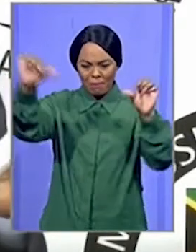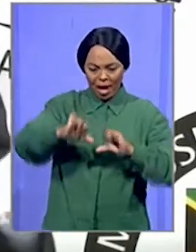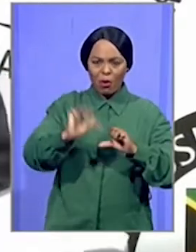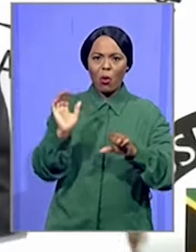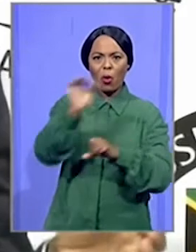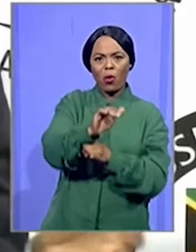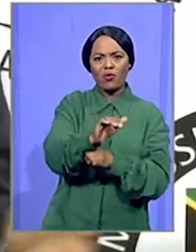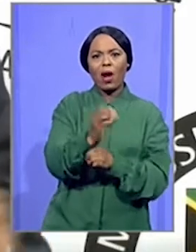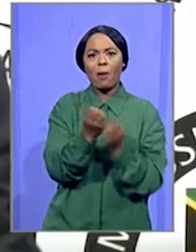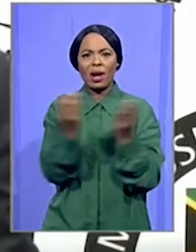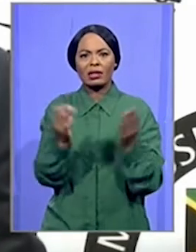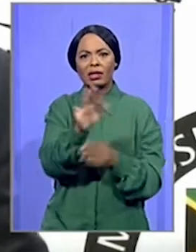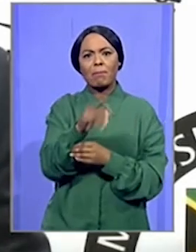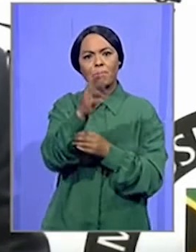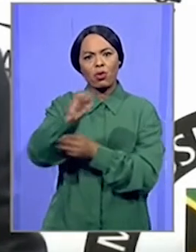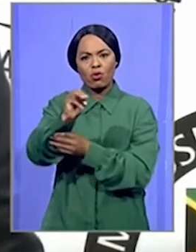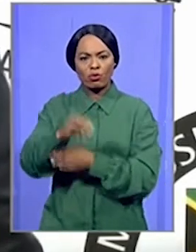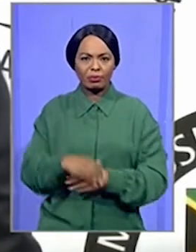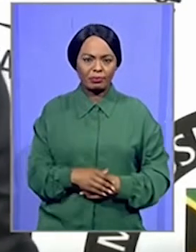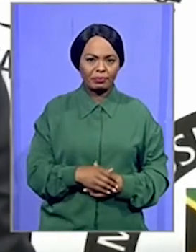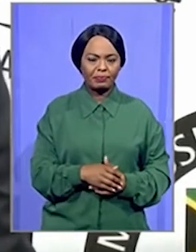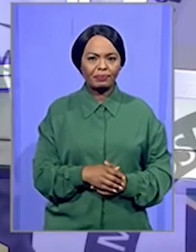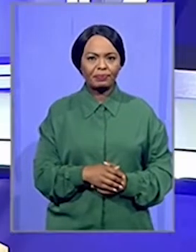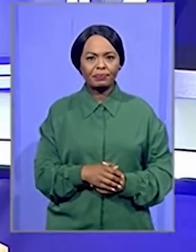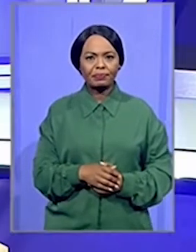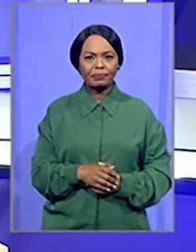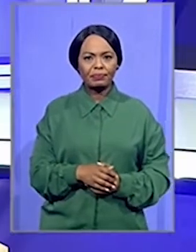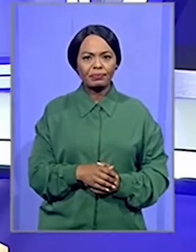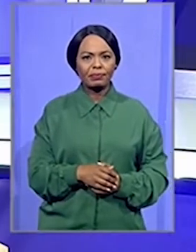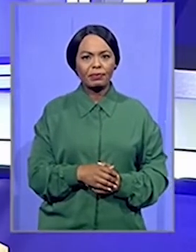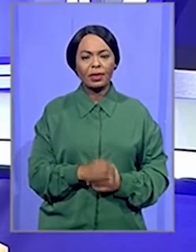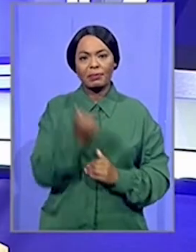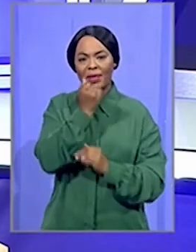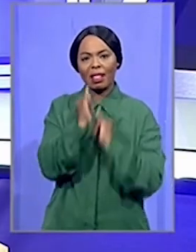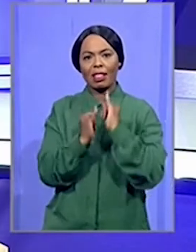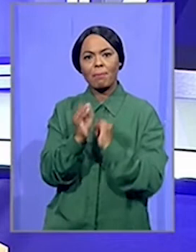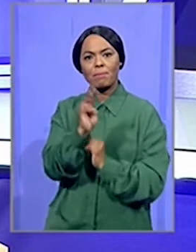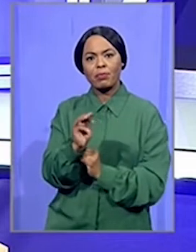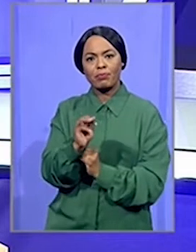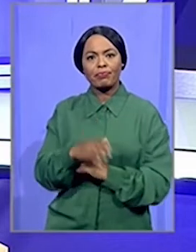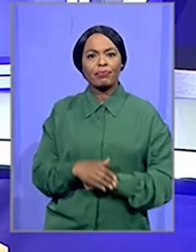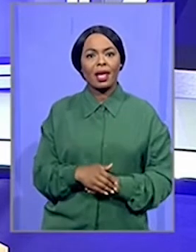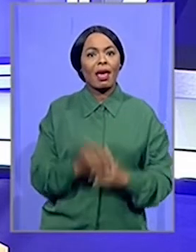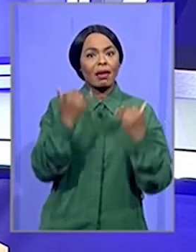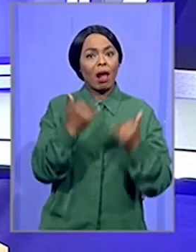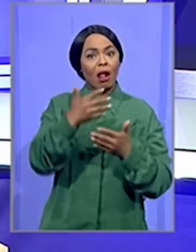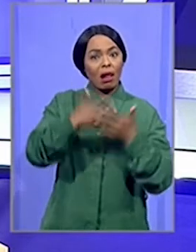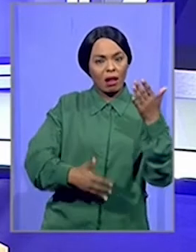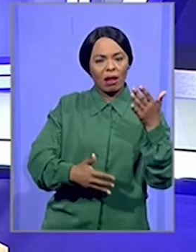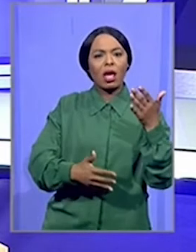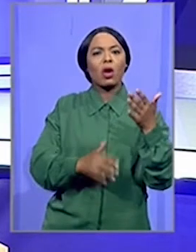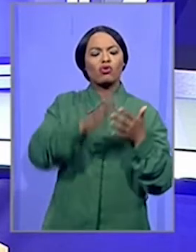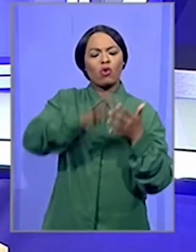tše 11. Thank you. Have you found it? Thank you. Go a hlahla se ka botlalo re boledišana